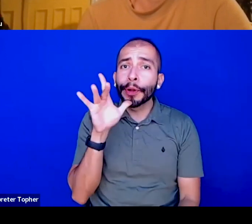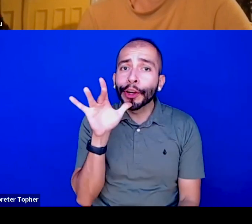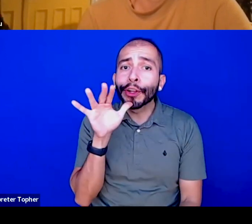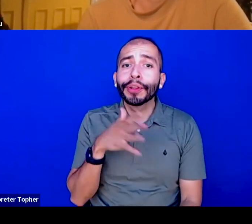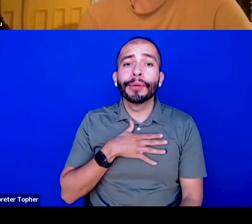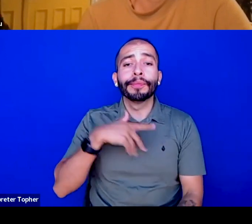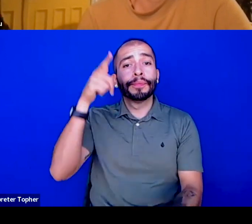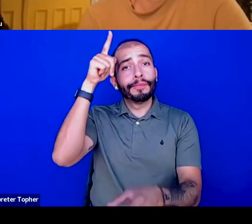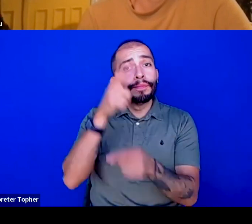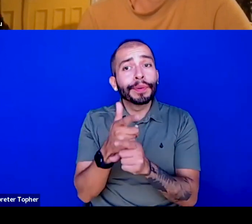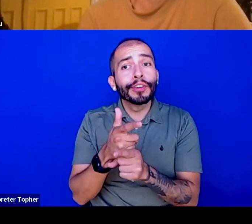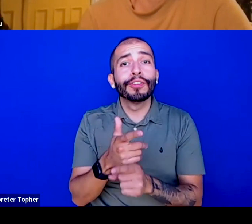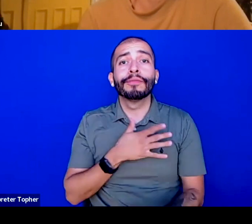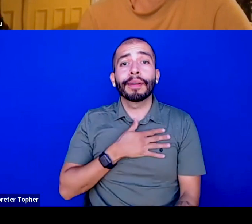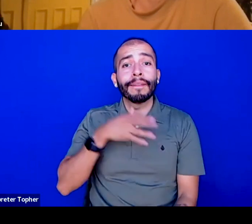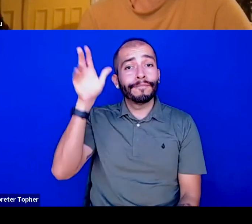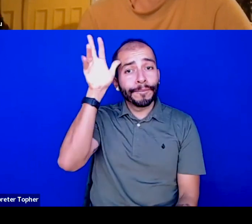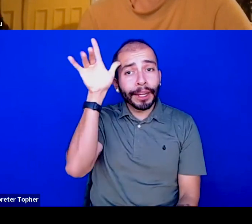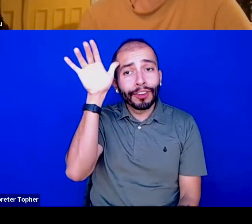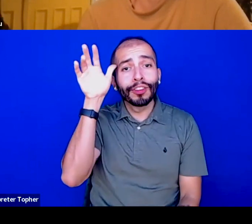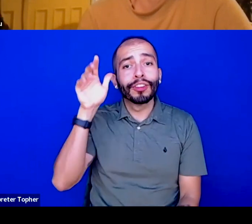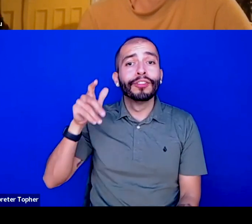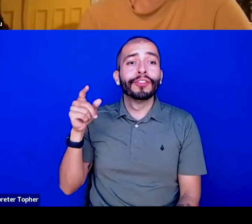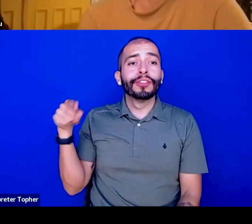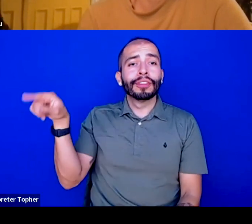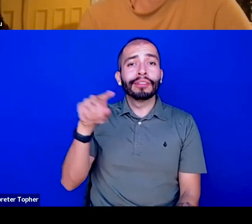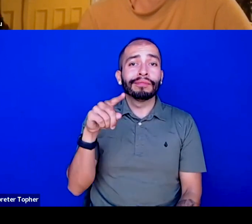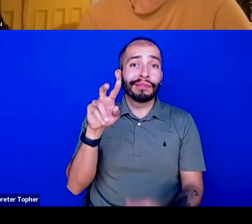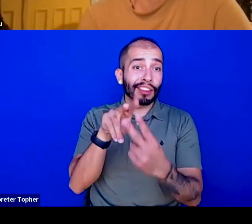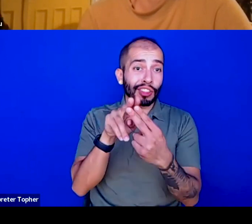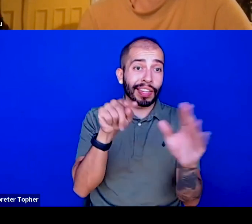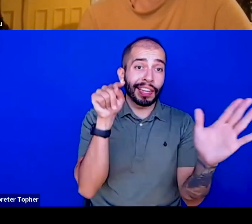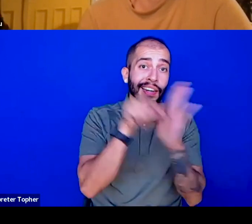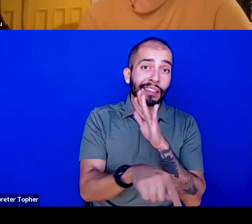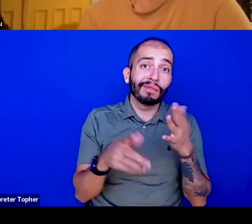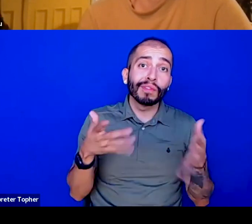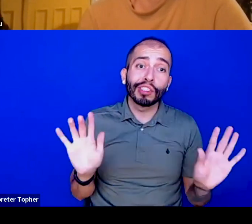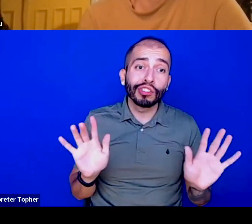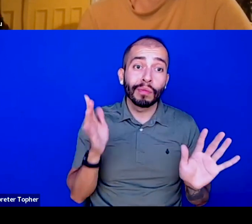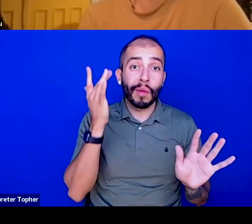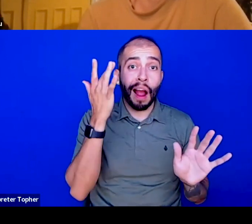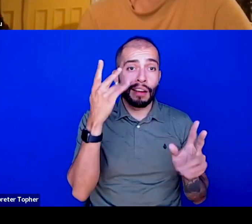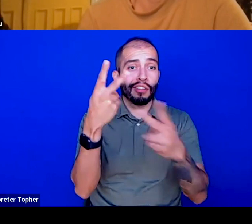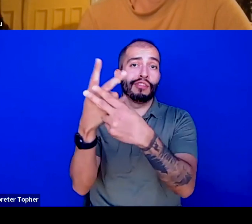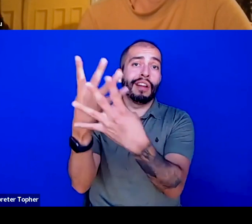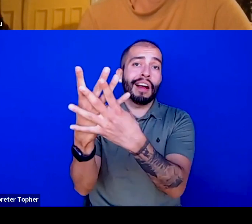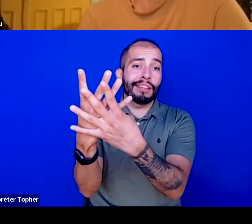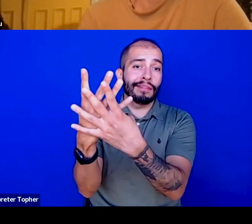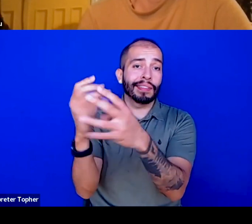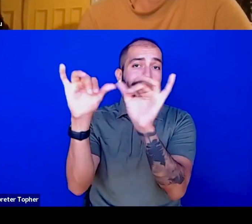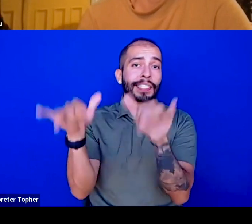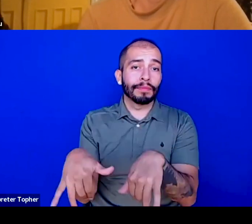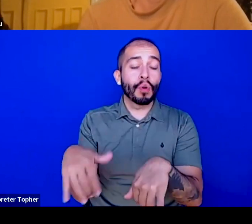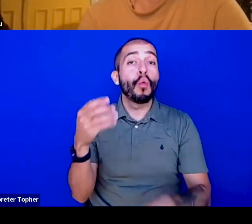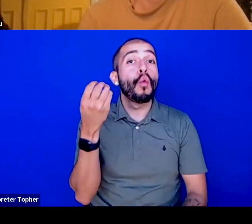either been killed as a result of carceral systems or are struggling with substance